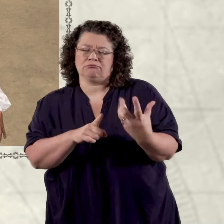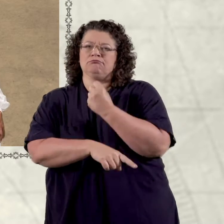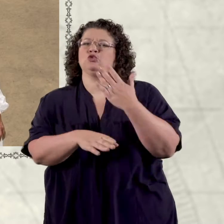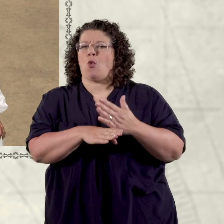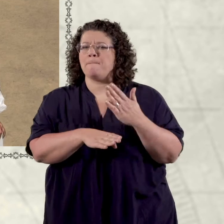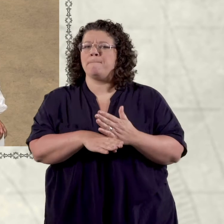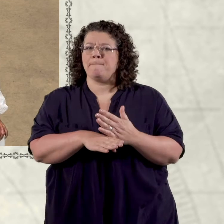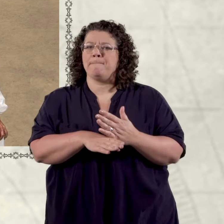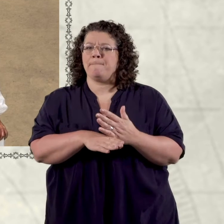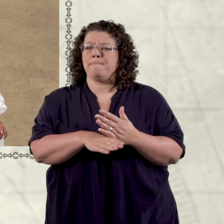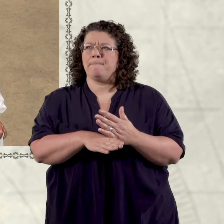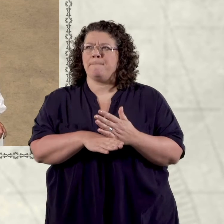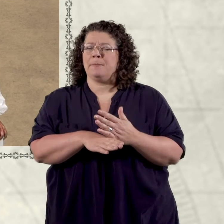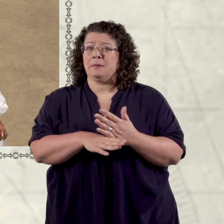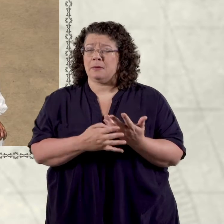job.